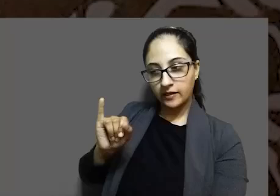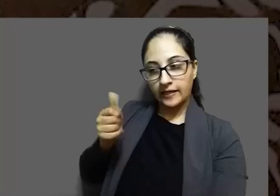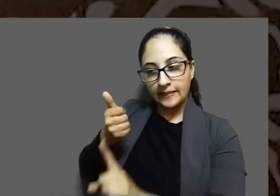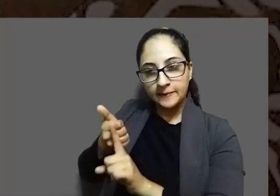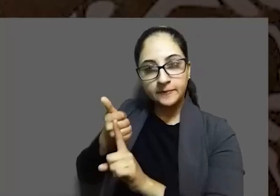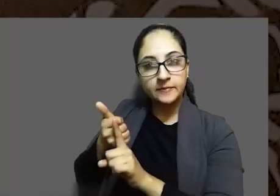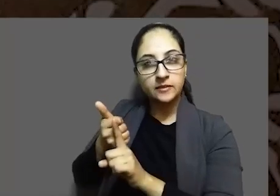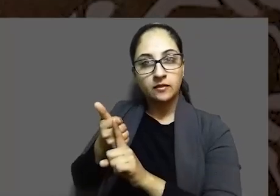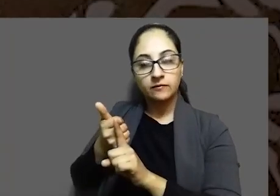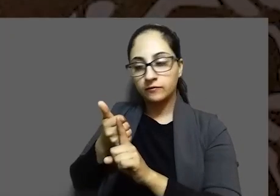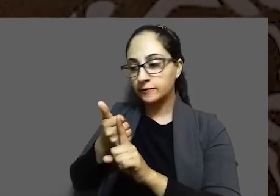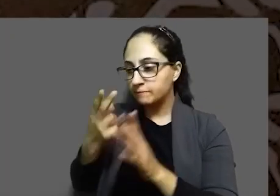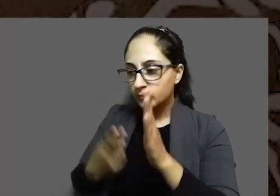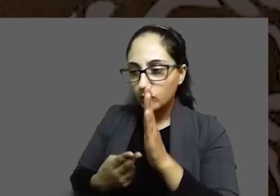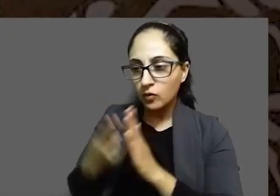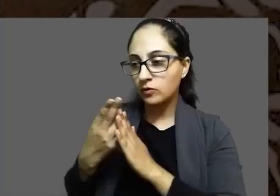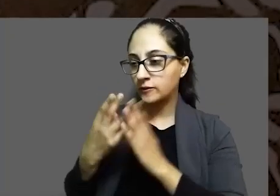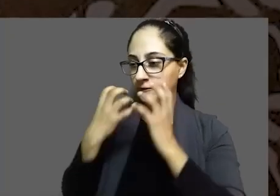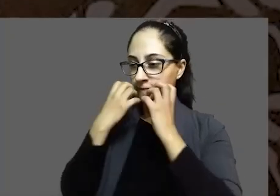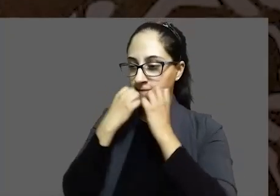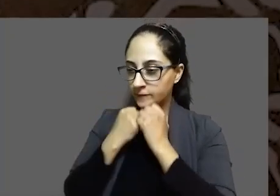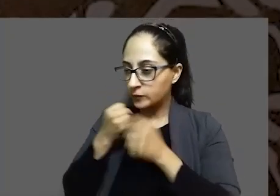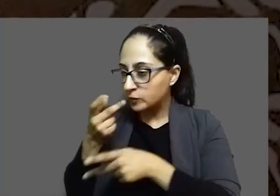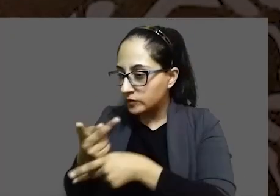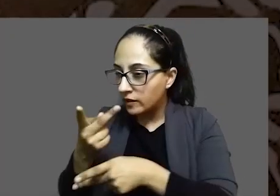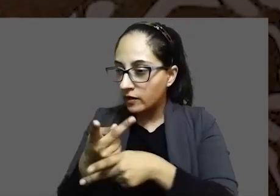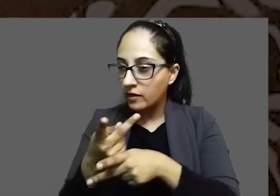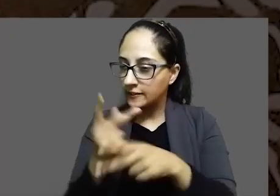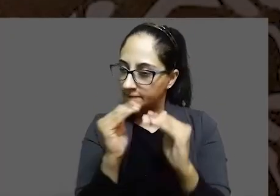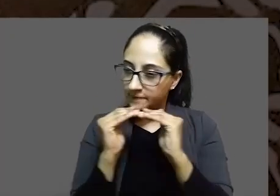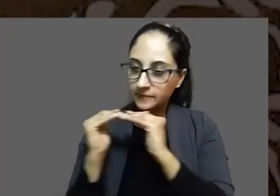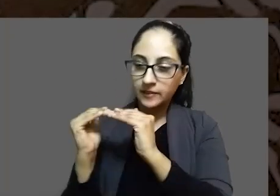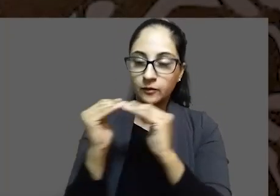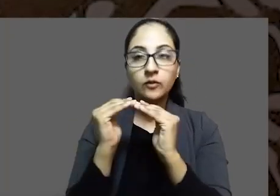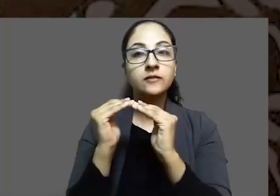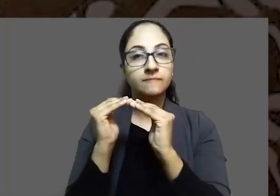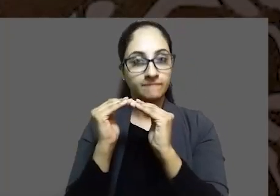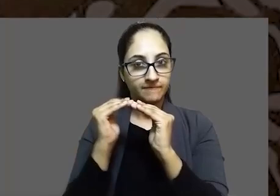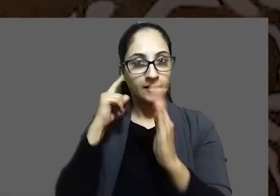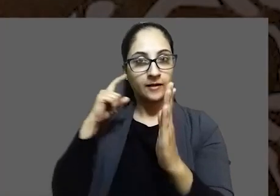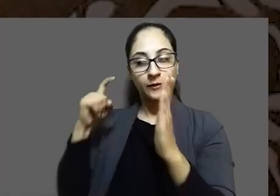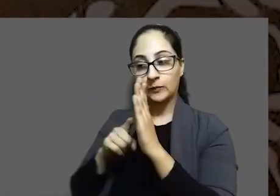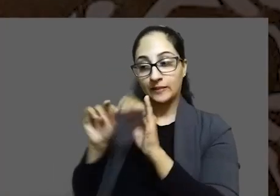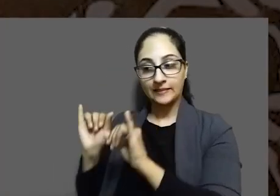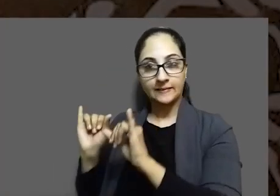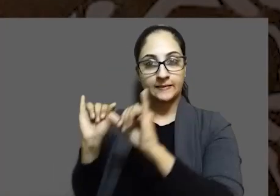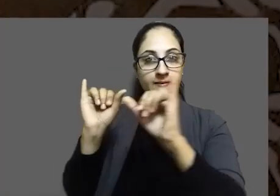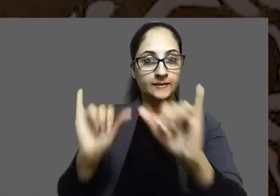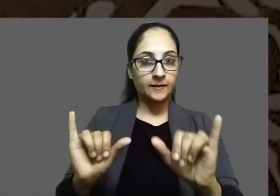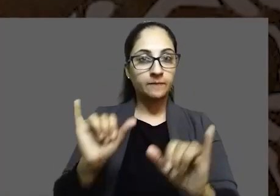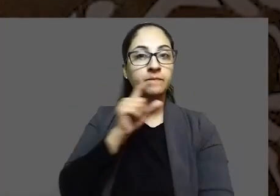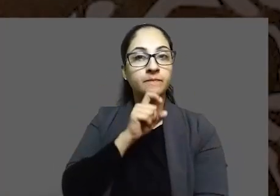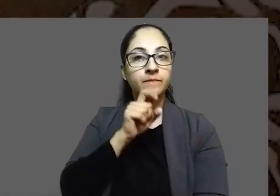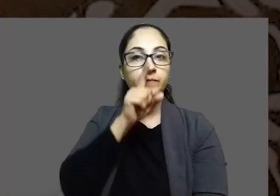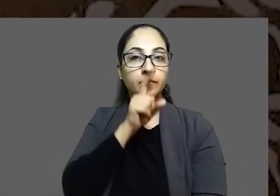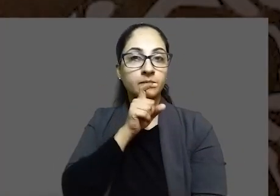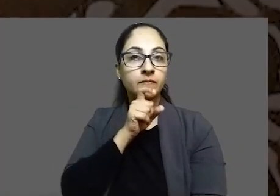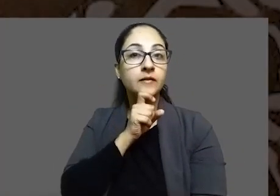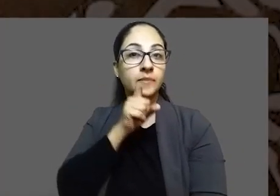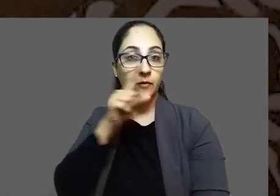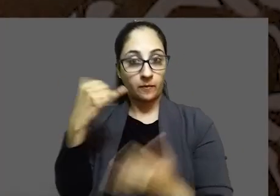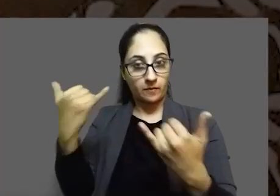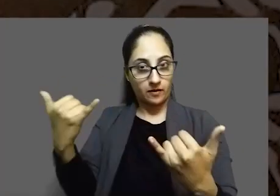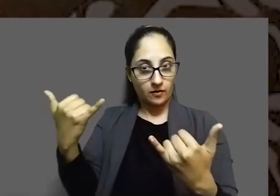to ethical action we see in Maulana Hazrat Imam today, and we see that through the work of the AKDN, which is described